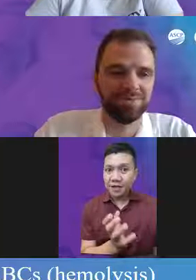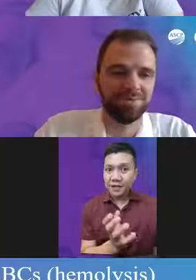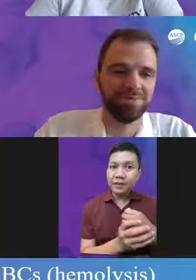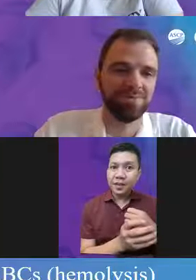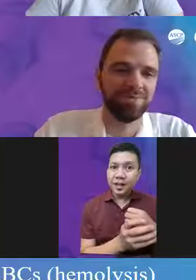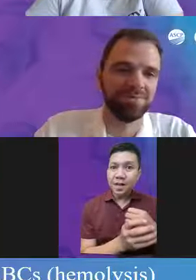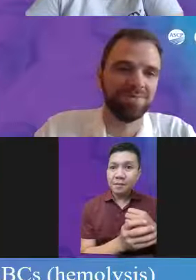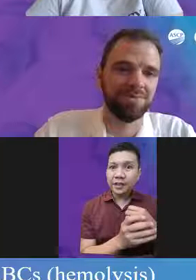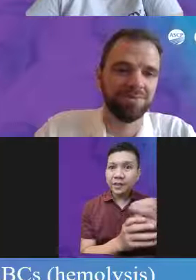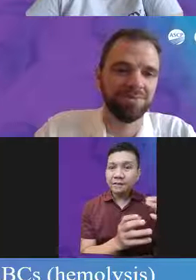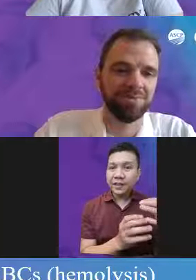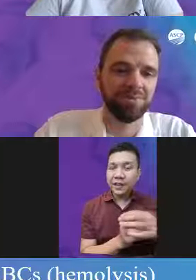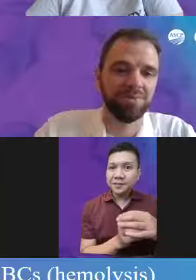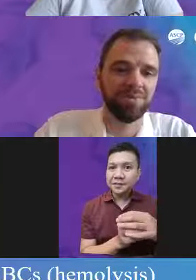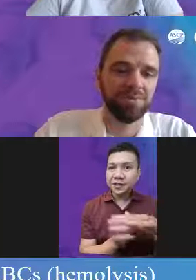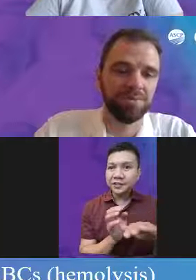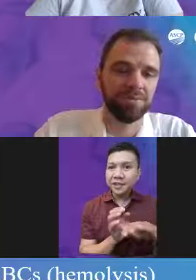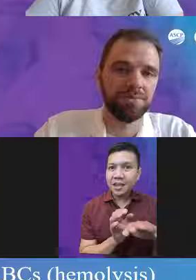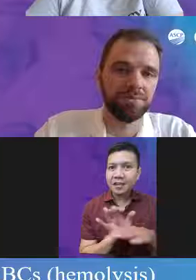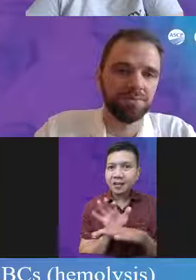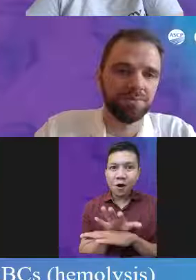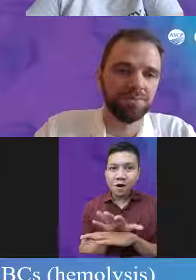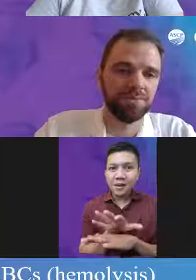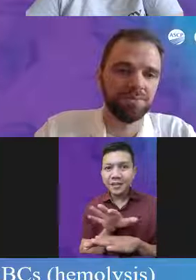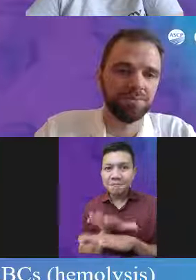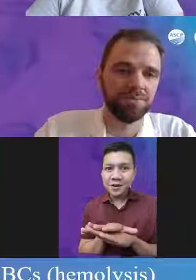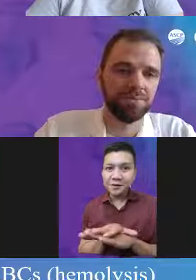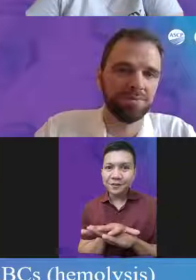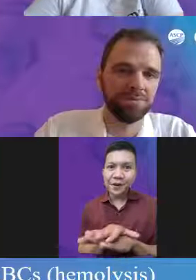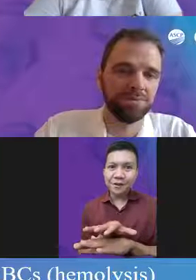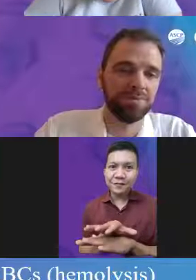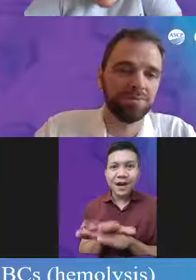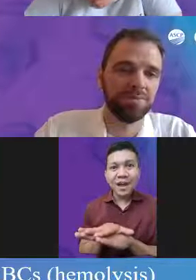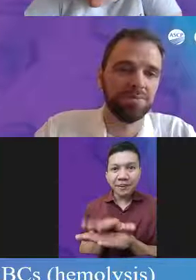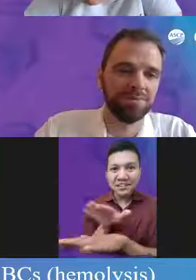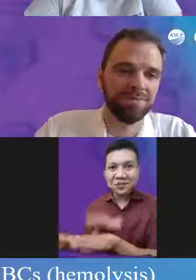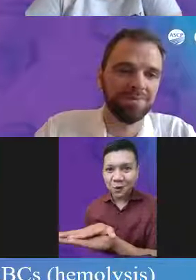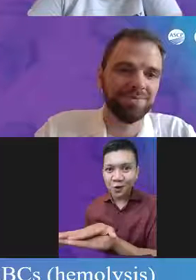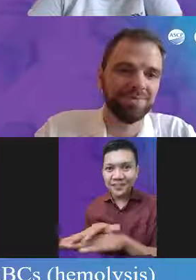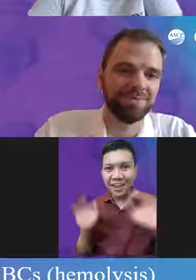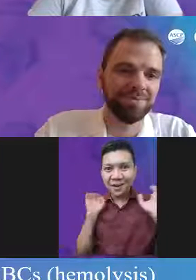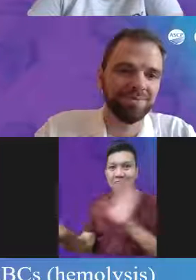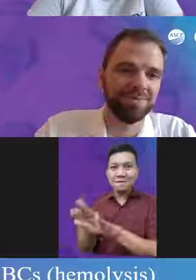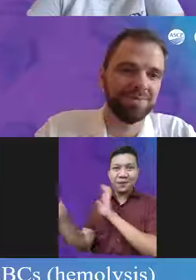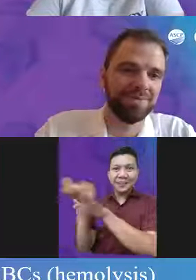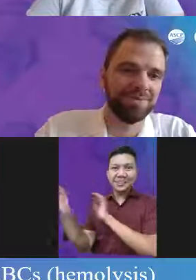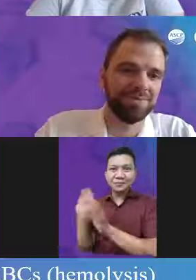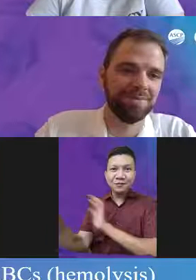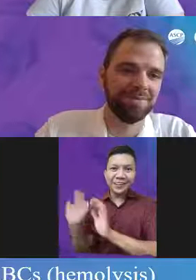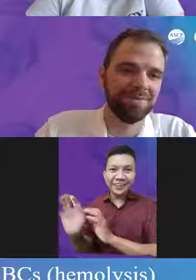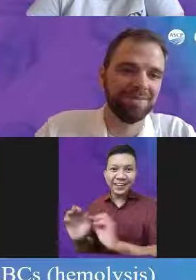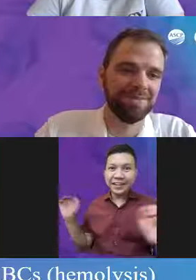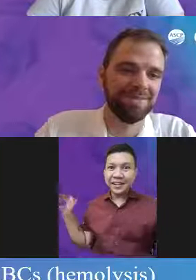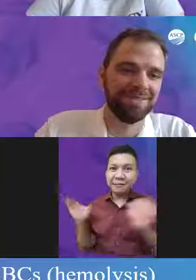clots, right? I think of it as there's a car in the middle of the highway that's stalled and everyone is